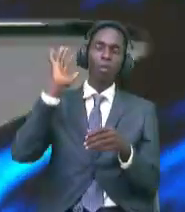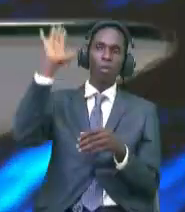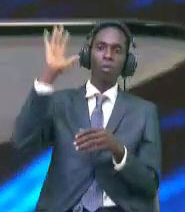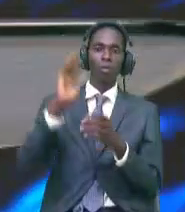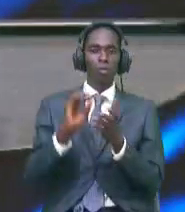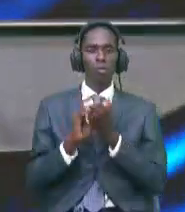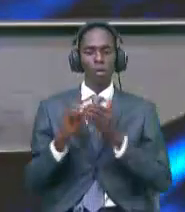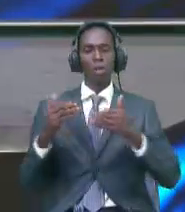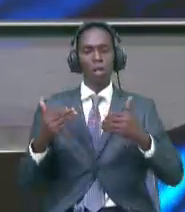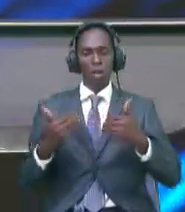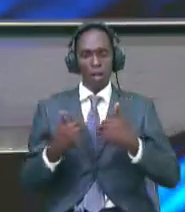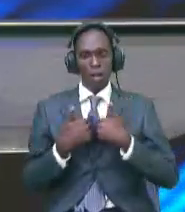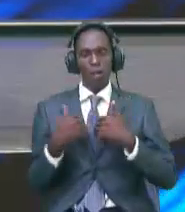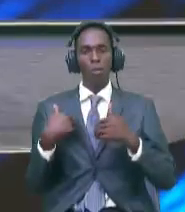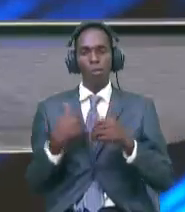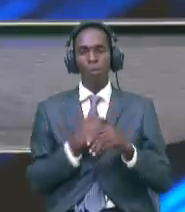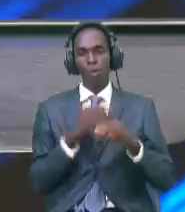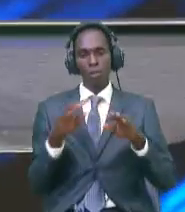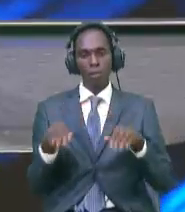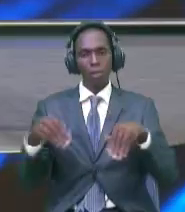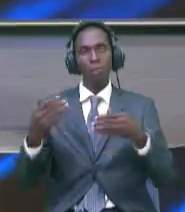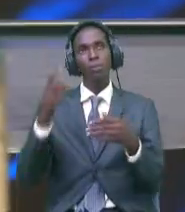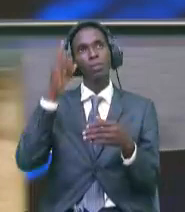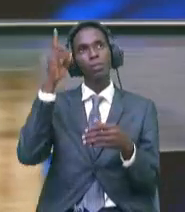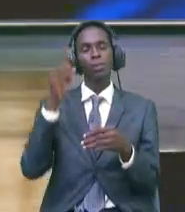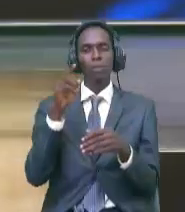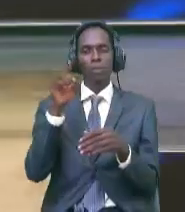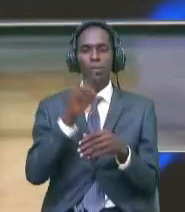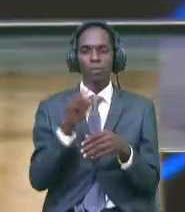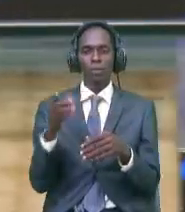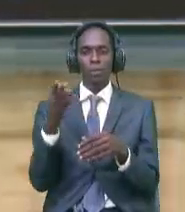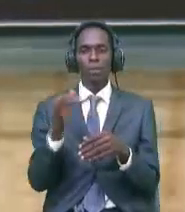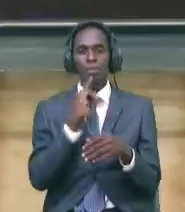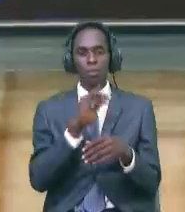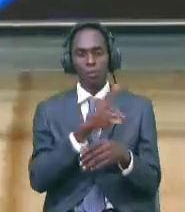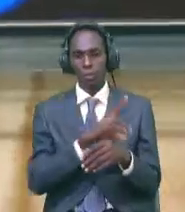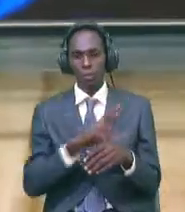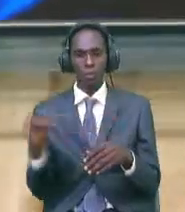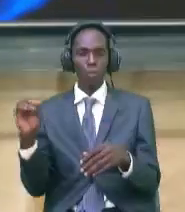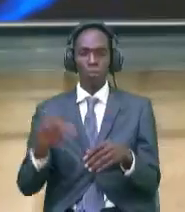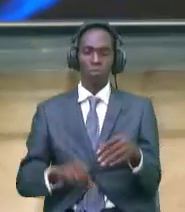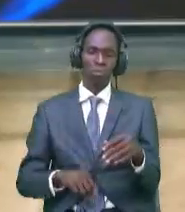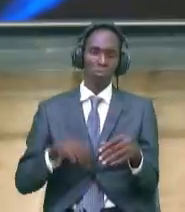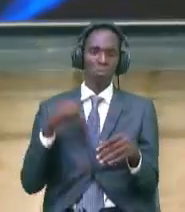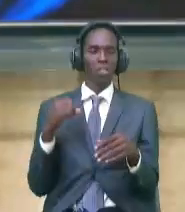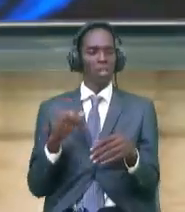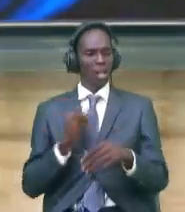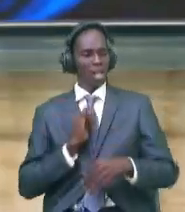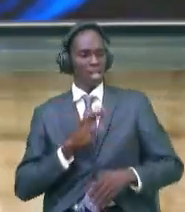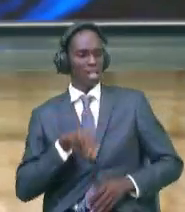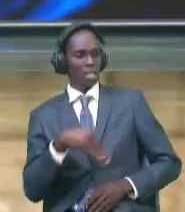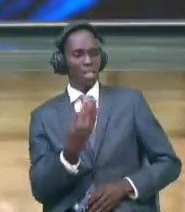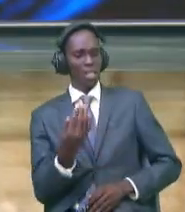thine own have we given thee. Therefore, there's no pride. I give this. It's what God